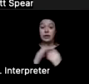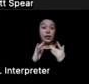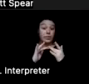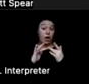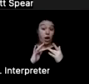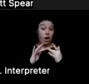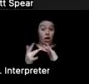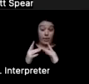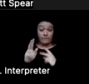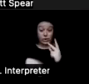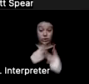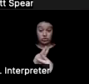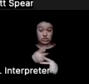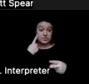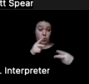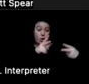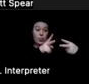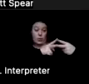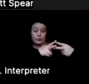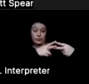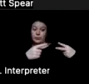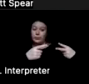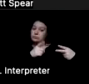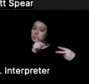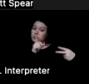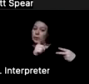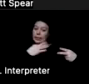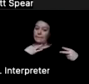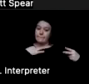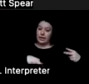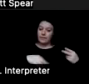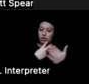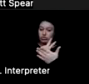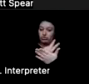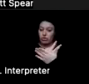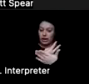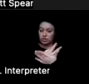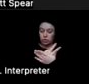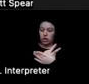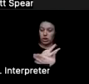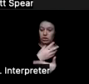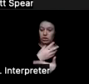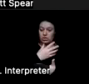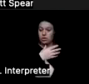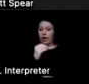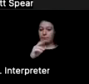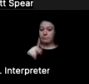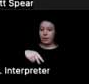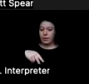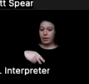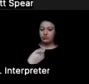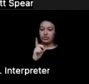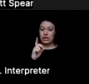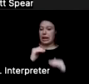are particularly useful for graduate and postdoc level exploration because they're a bit more